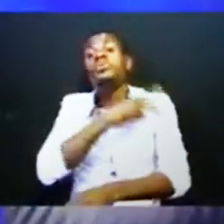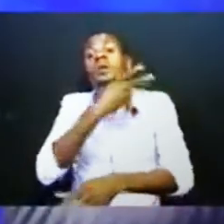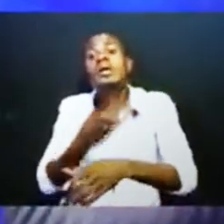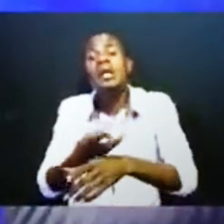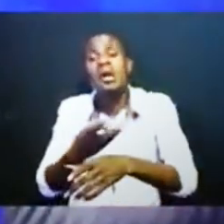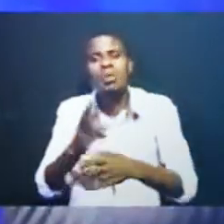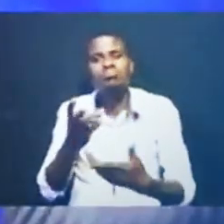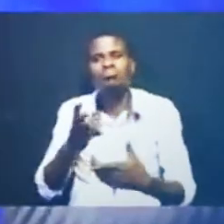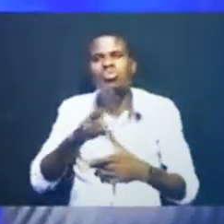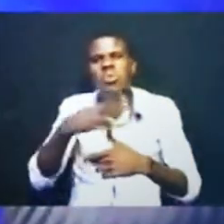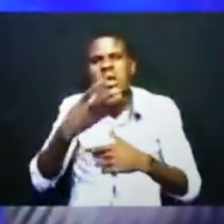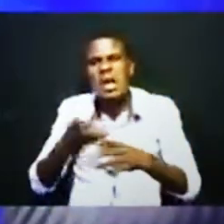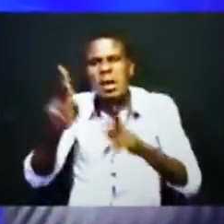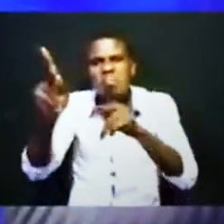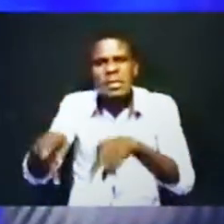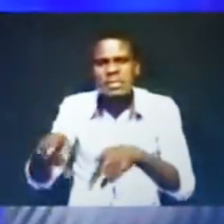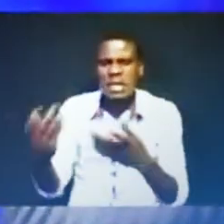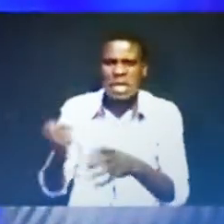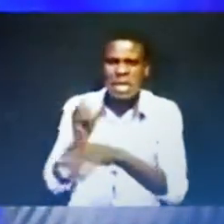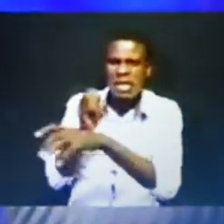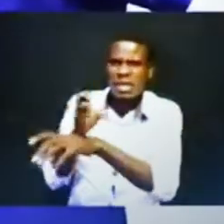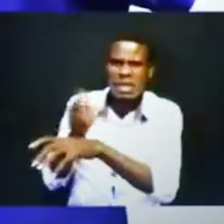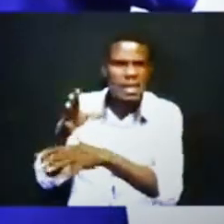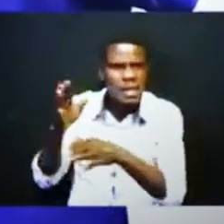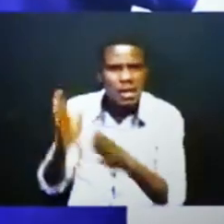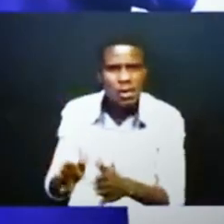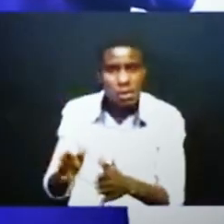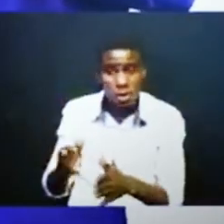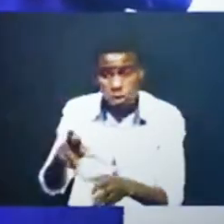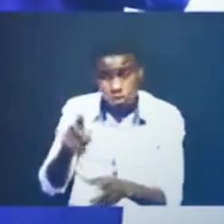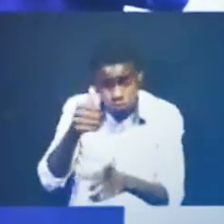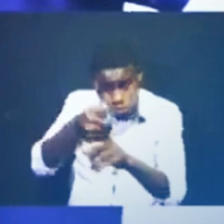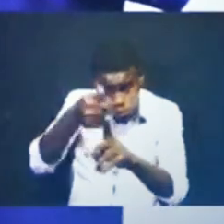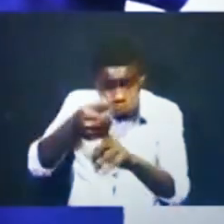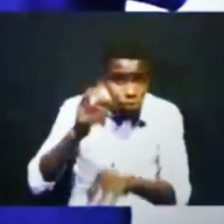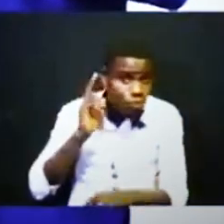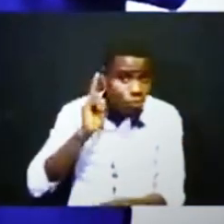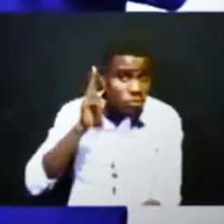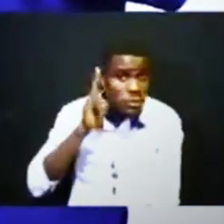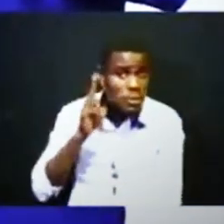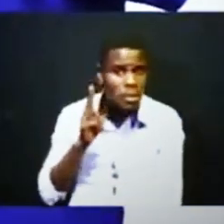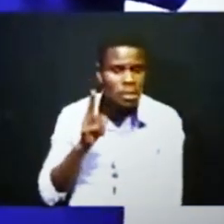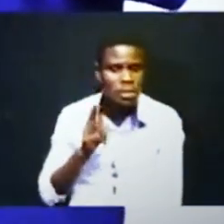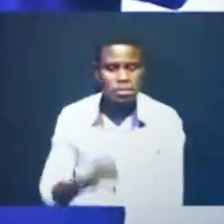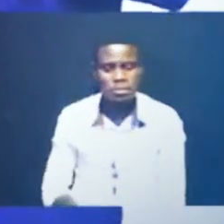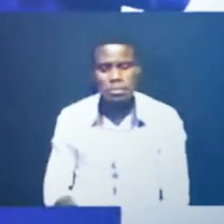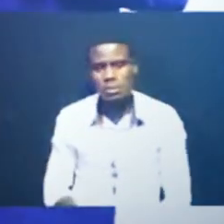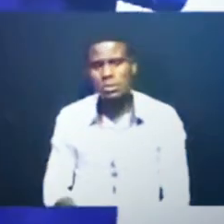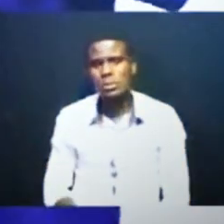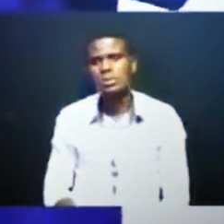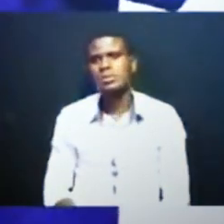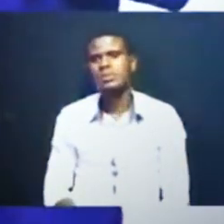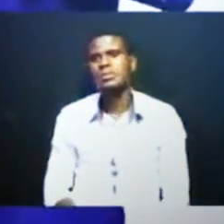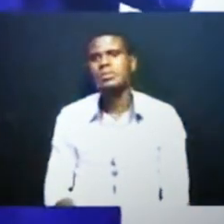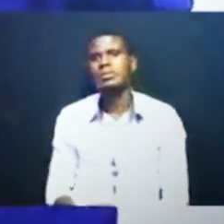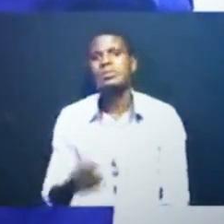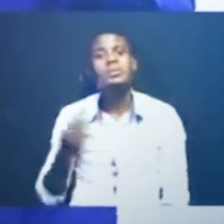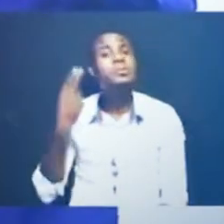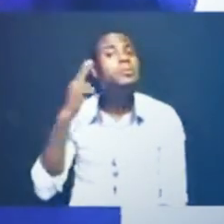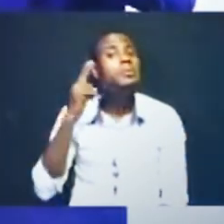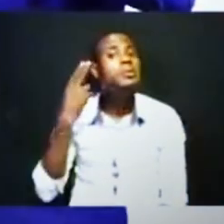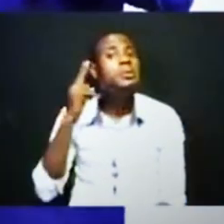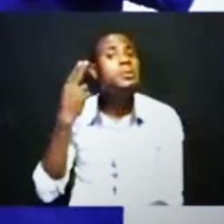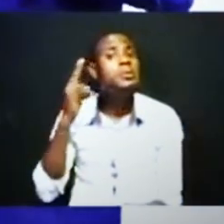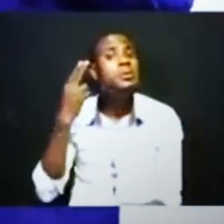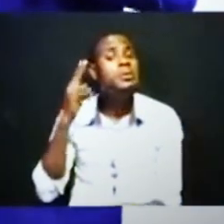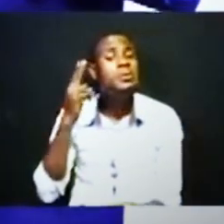counselor or a pastor or even your own uncle, you know, you have taken a risk. And found in the background, what can